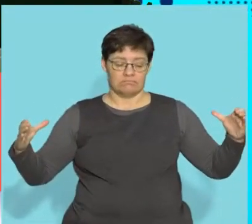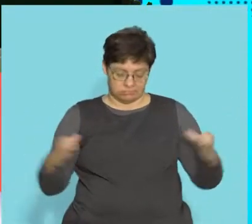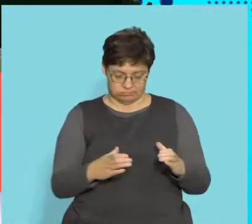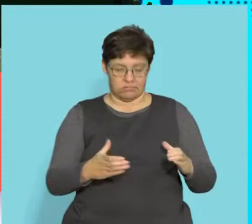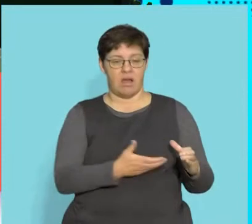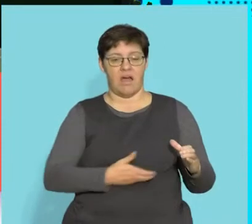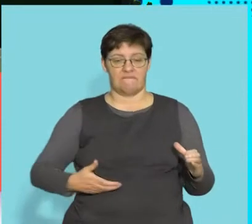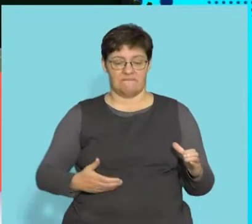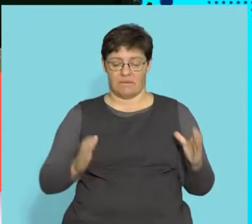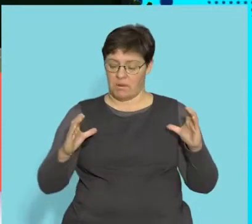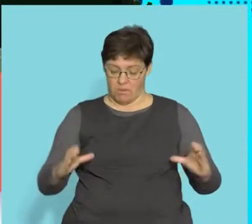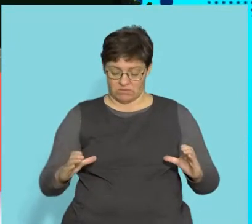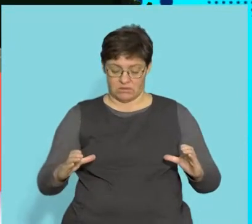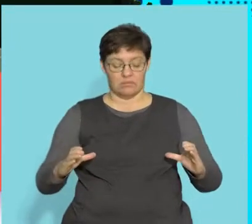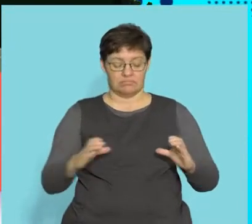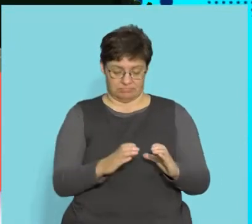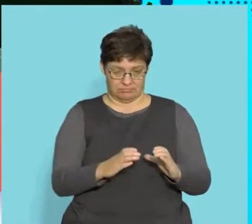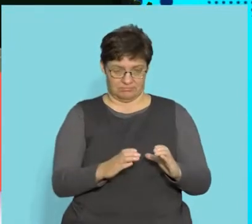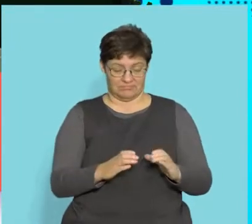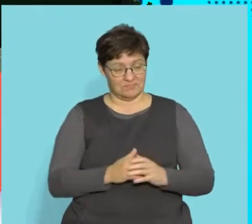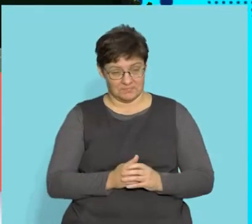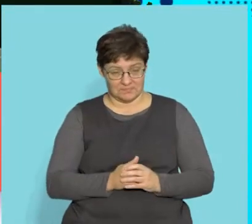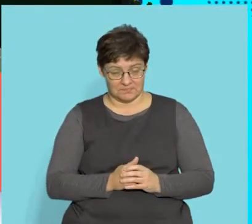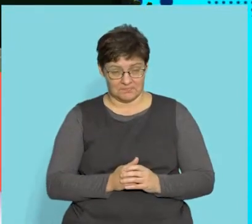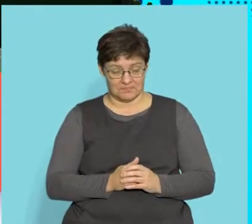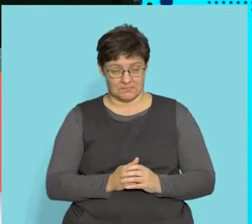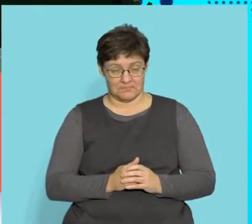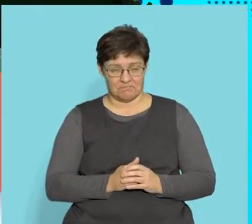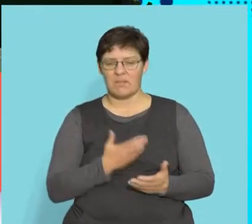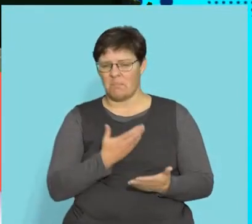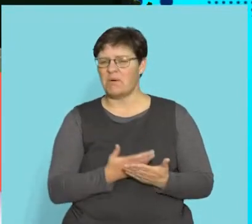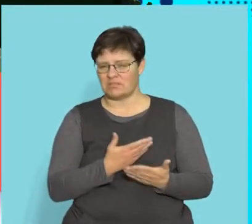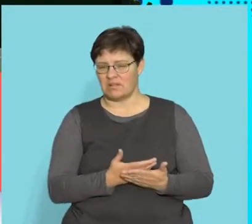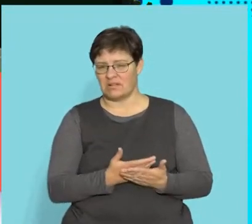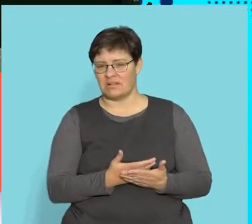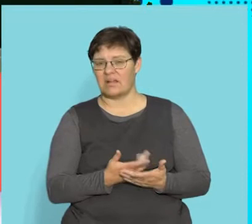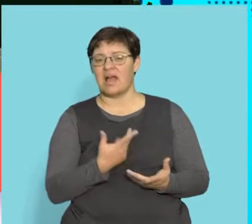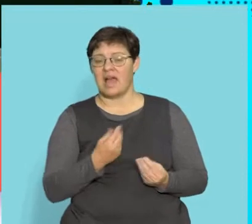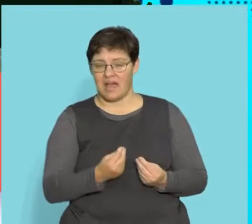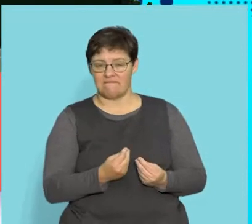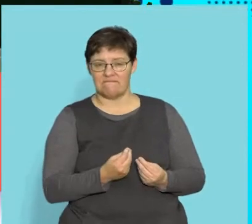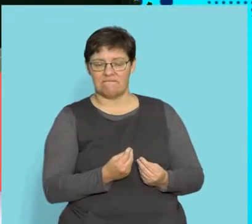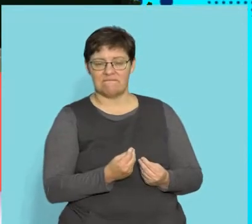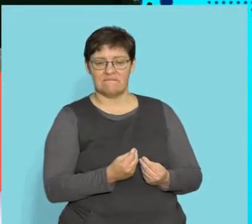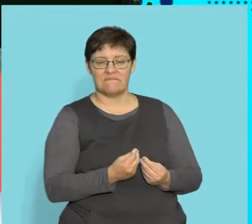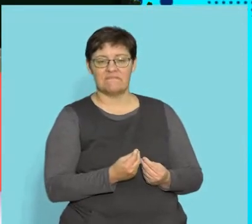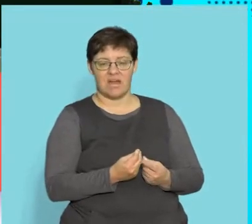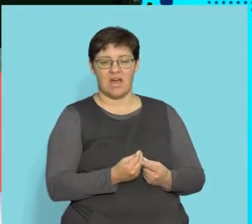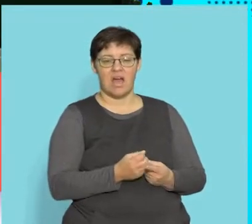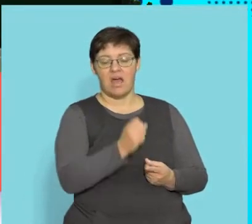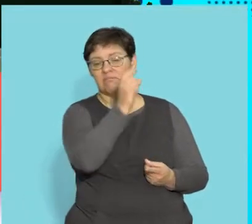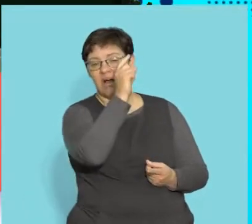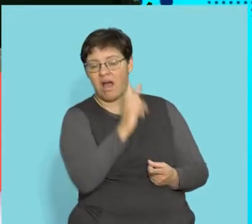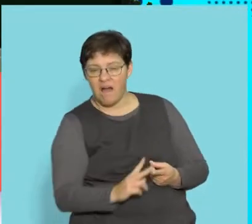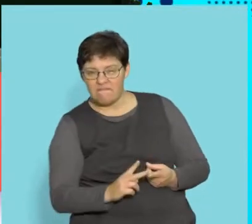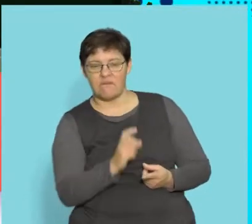now halving the length, the breadth, and the height. So it is possible to have a fraction as